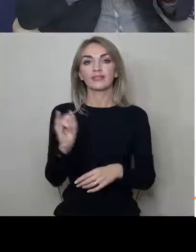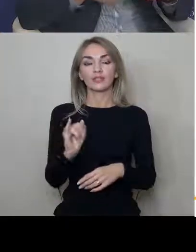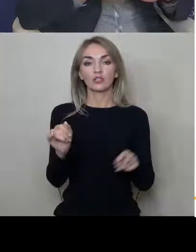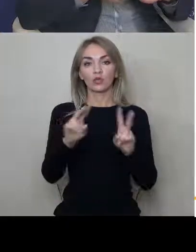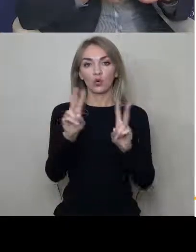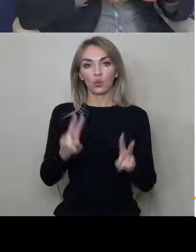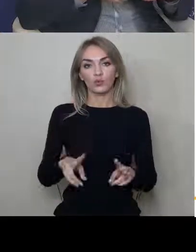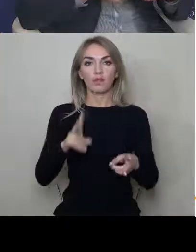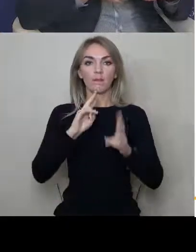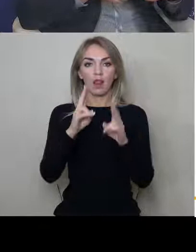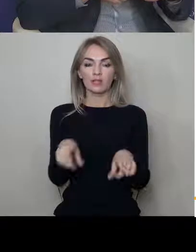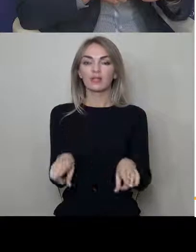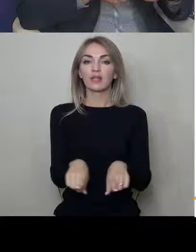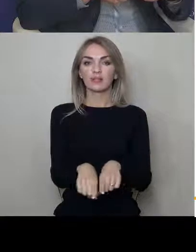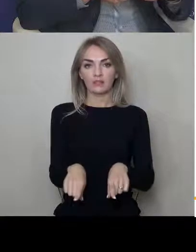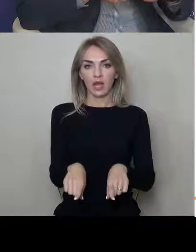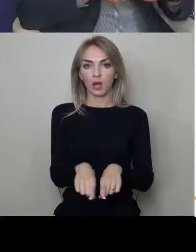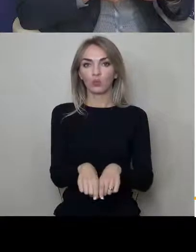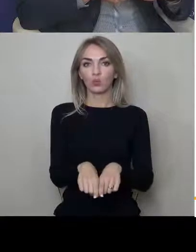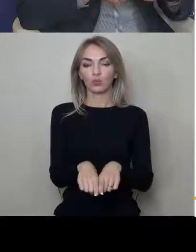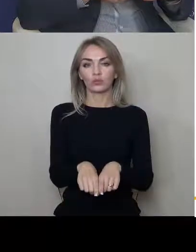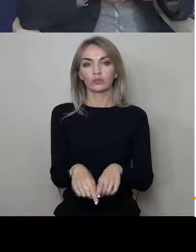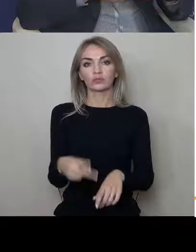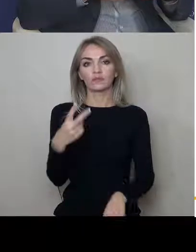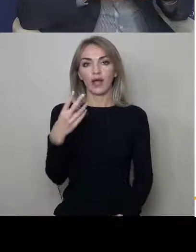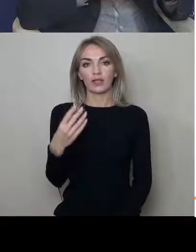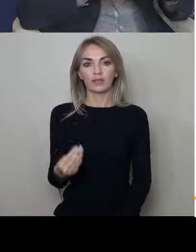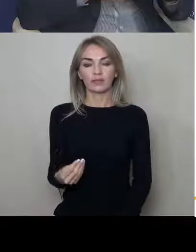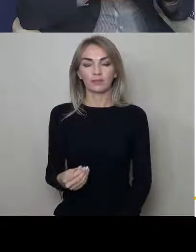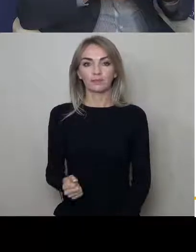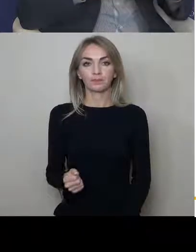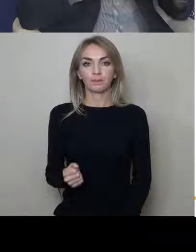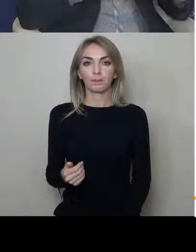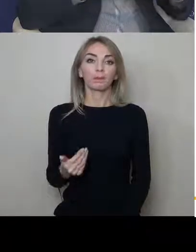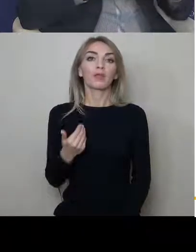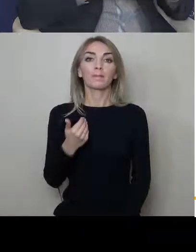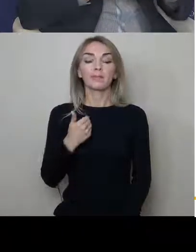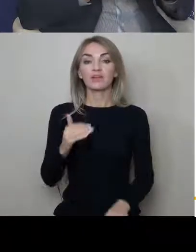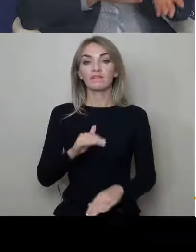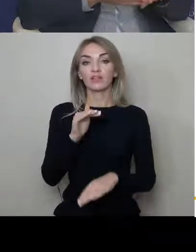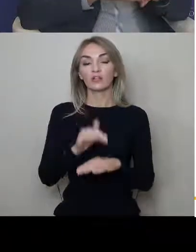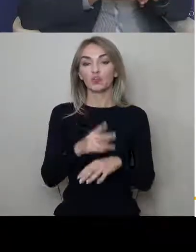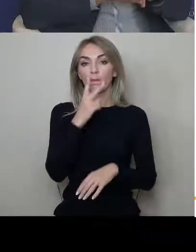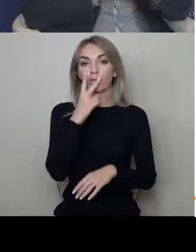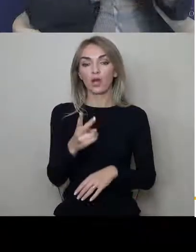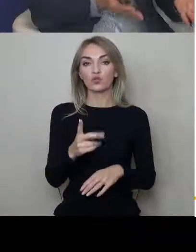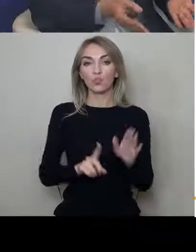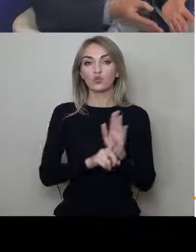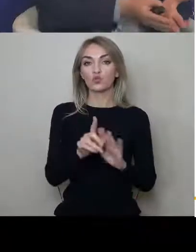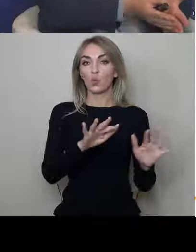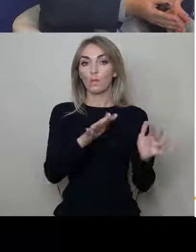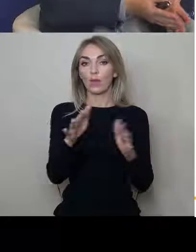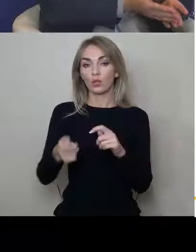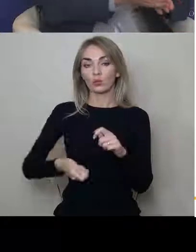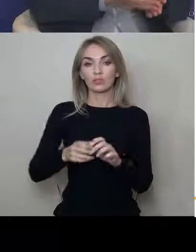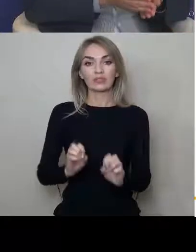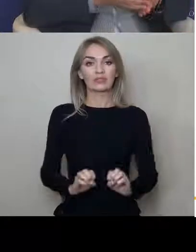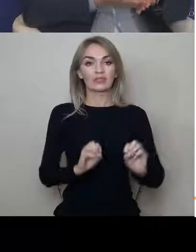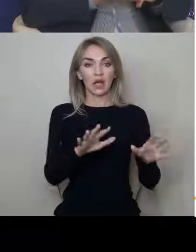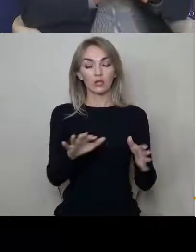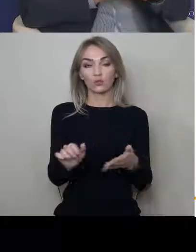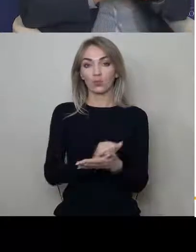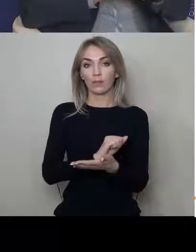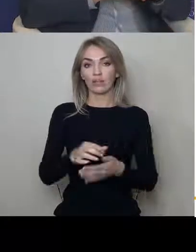have 2 days to appeal the decision, and the appeal is to be considered within 2 days as